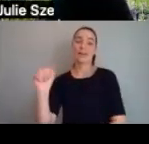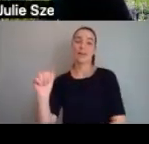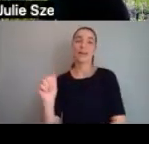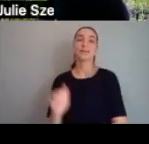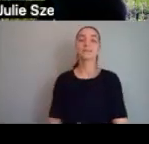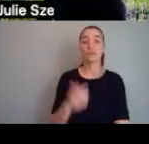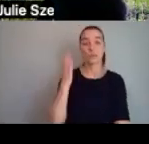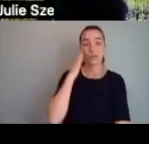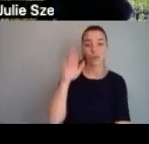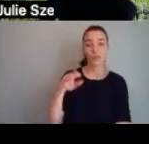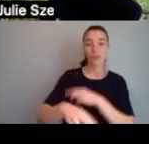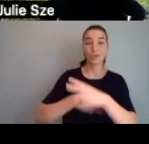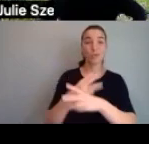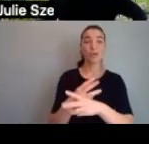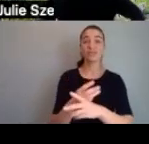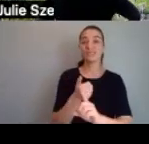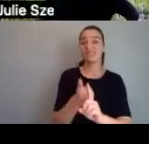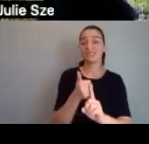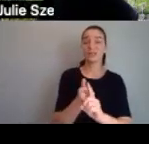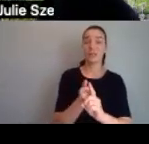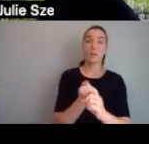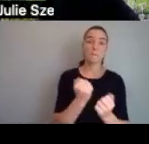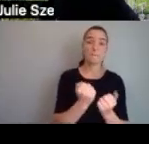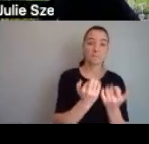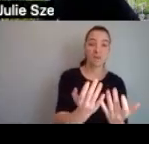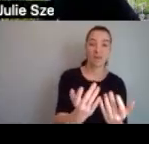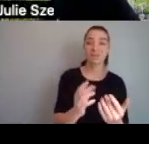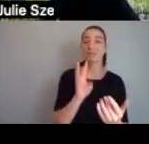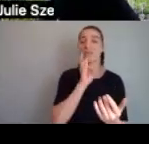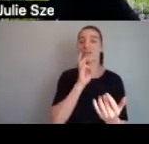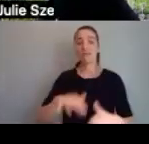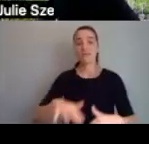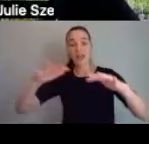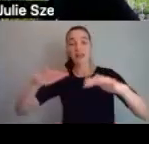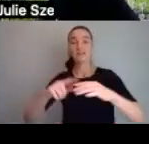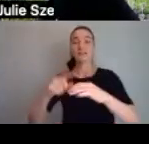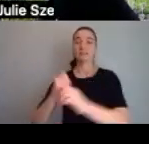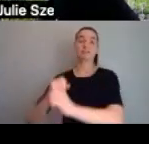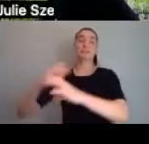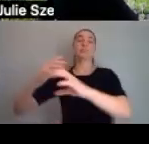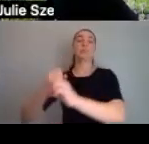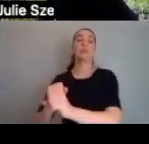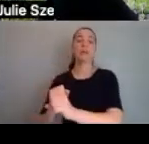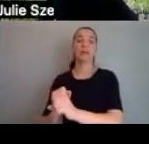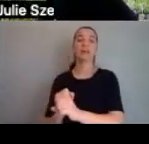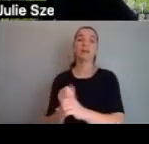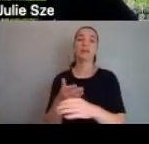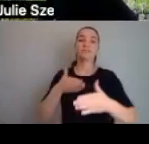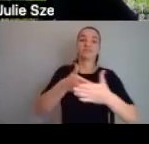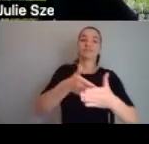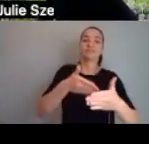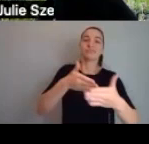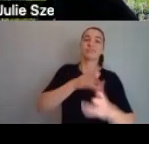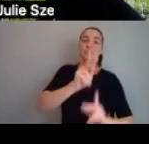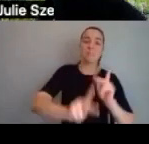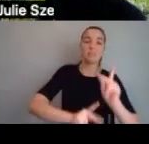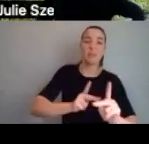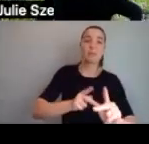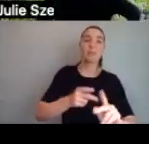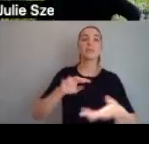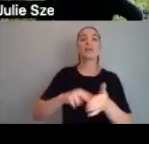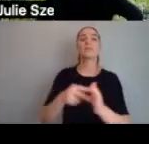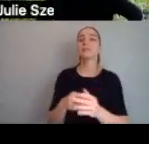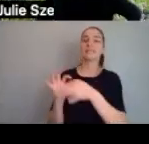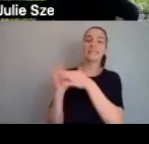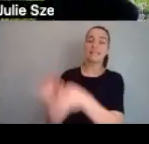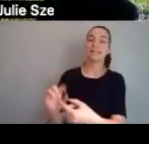and exploding. Authoritarianism is linked with, um, racism, anti-immigration, anti-refugee sentiment, gender violence,